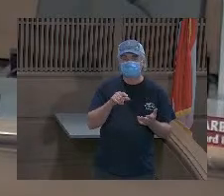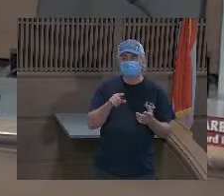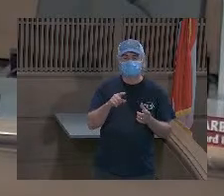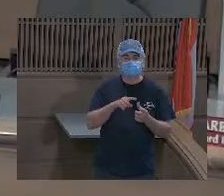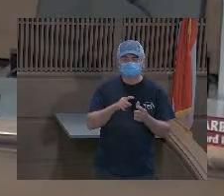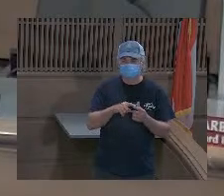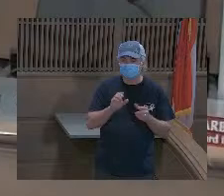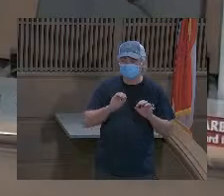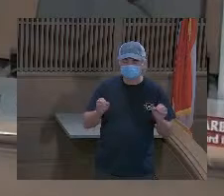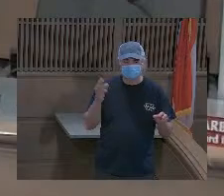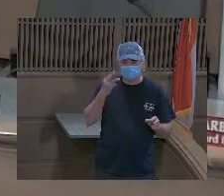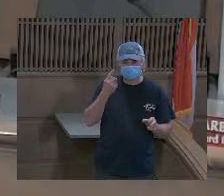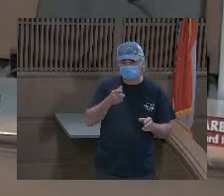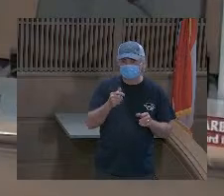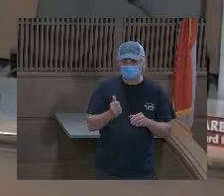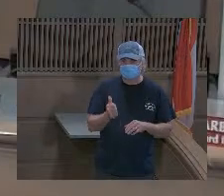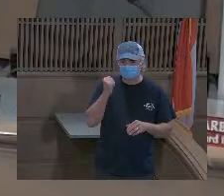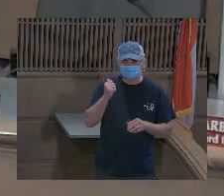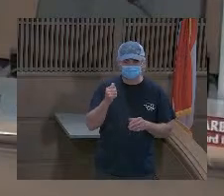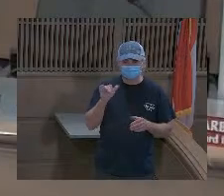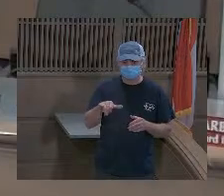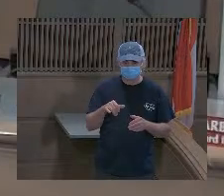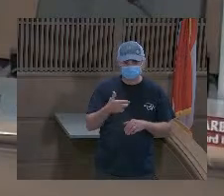still people don't believe.